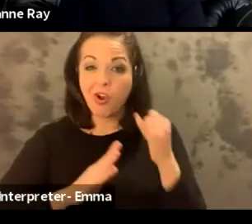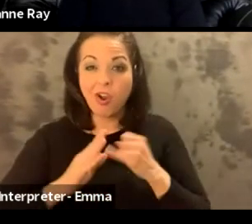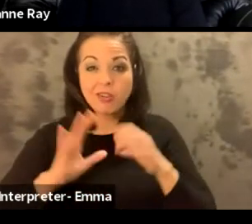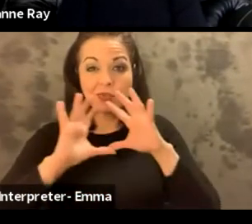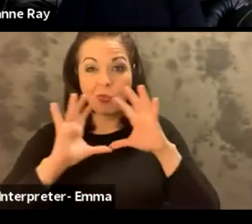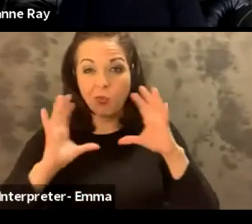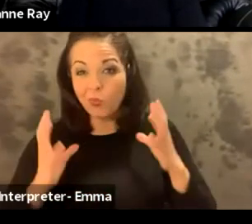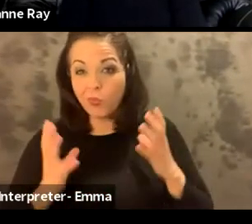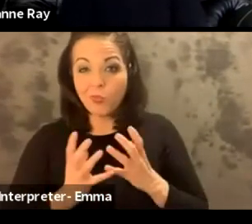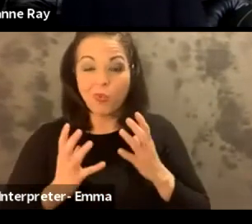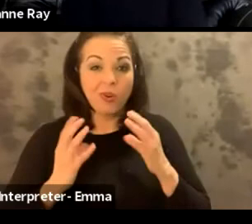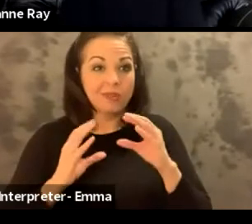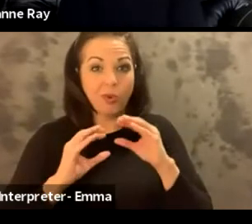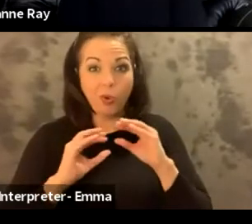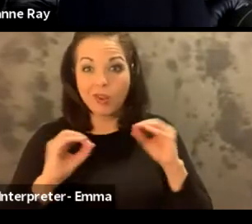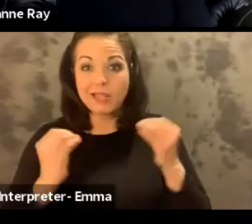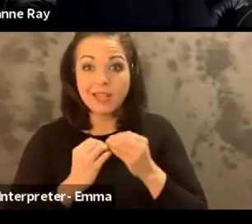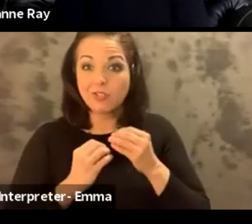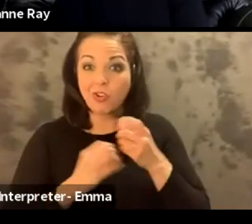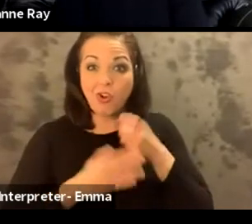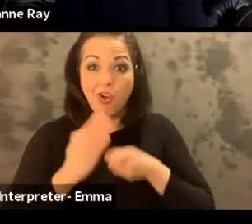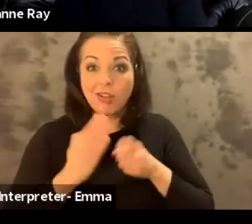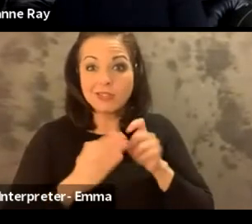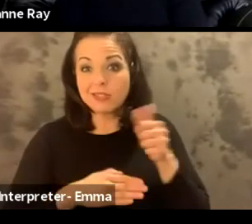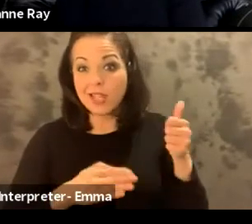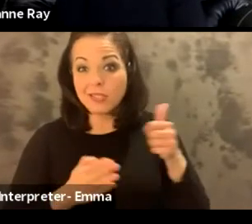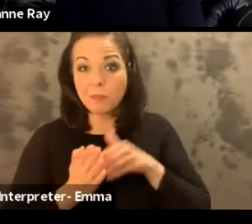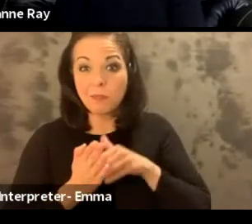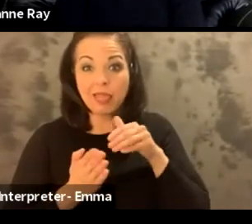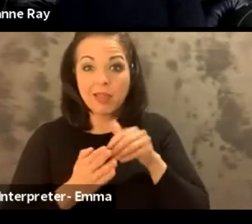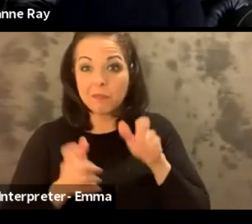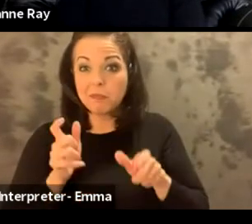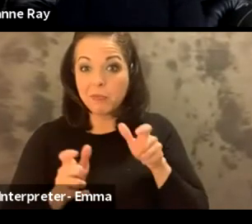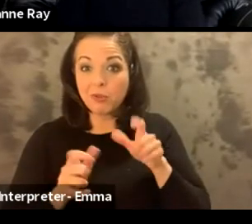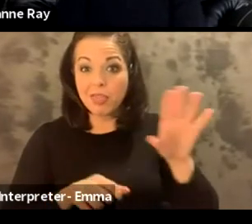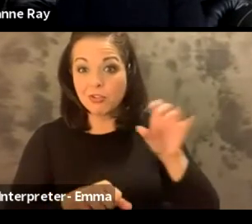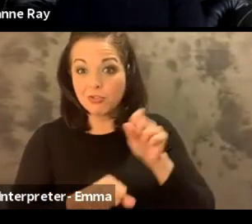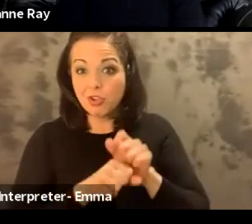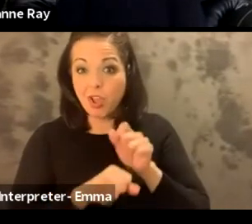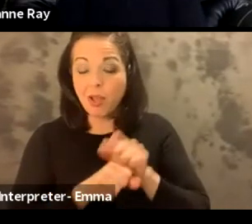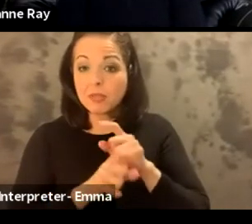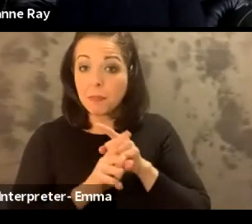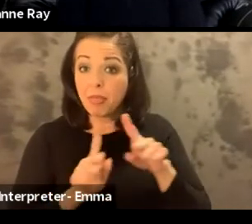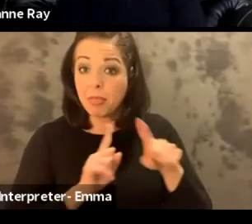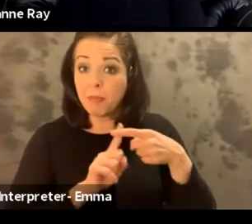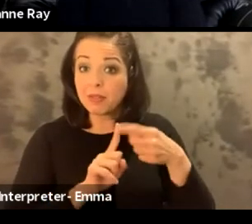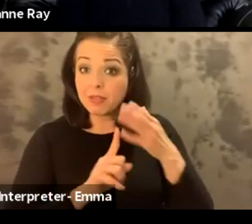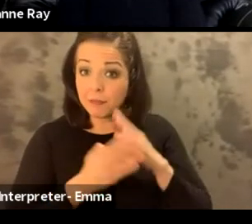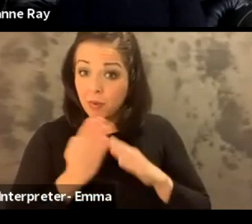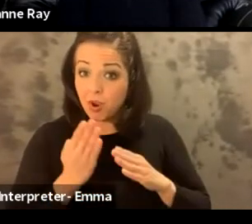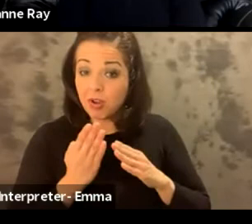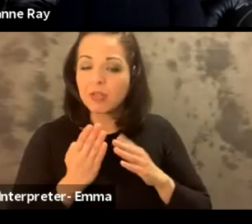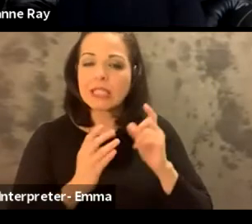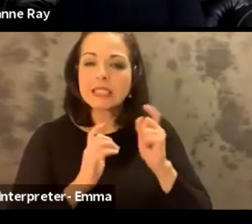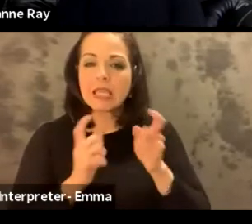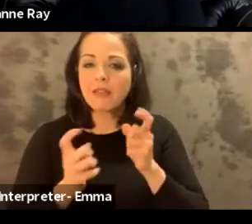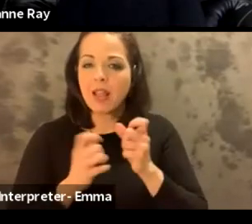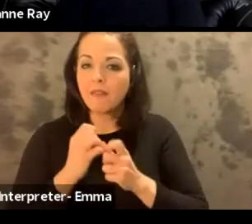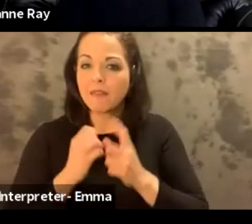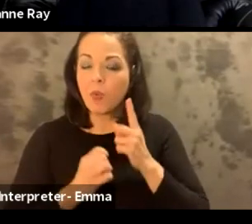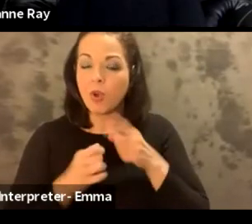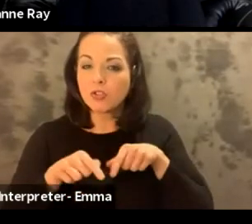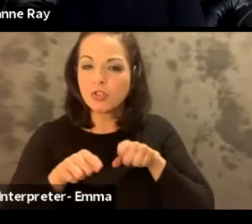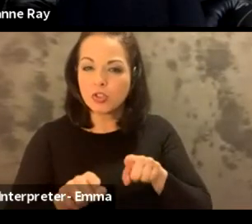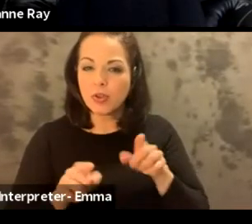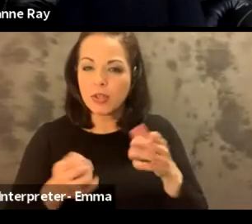of millions of people jobs, the upside is that it's given everybody during closure time